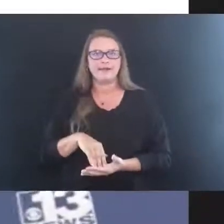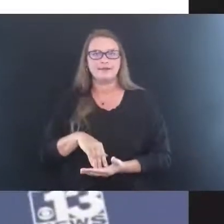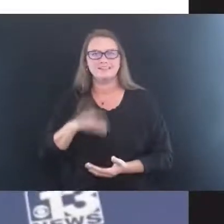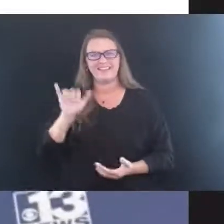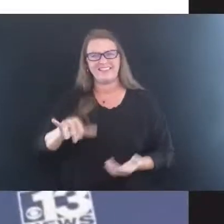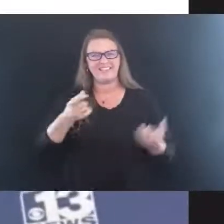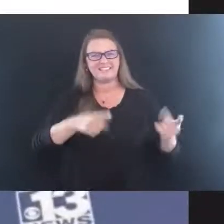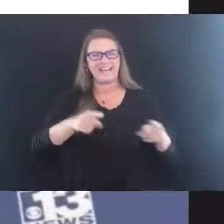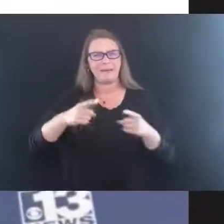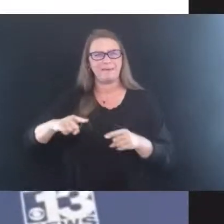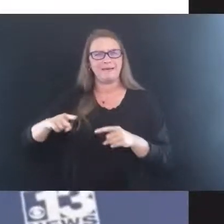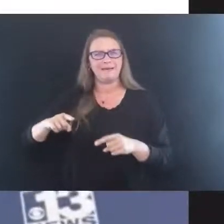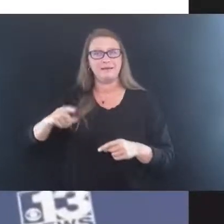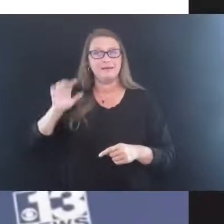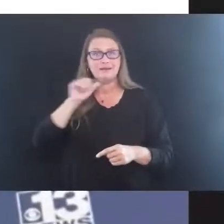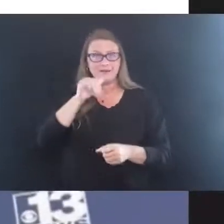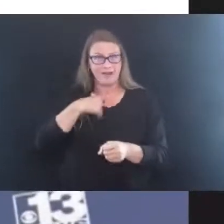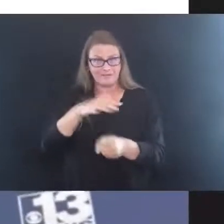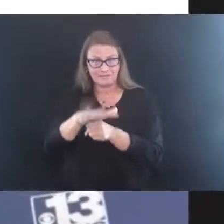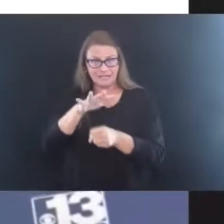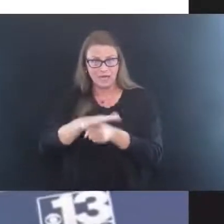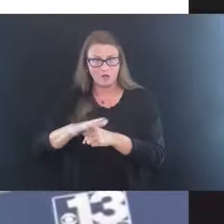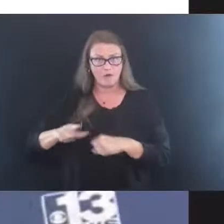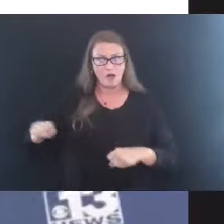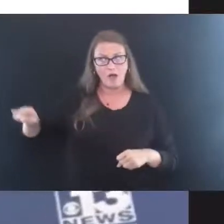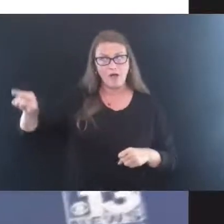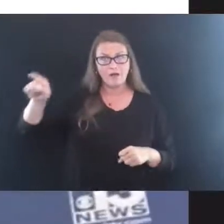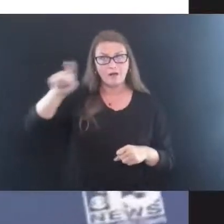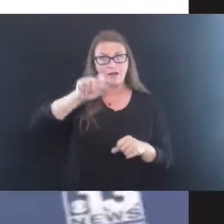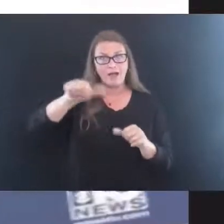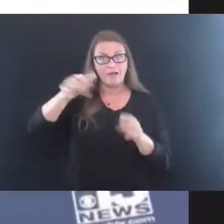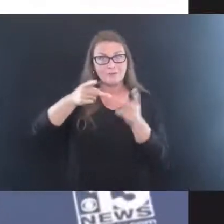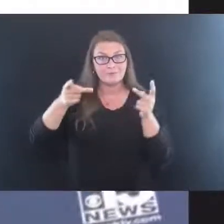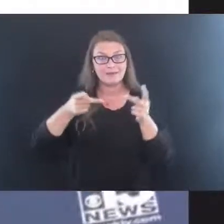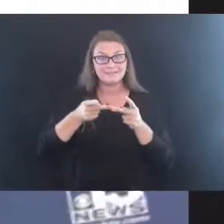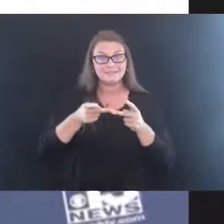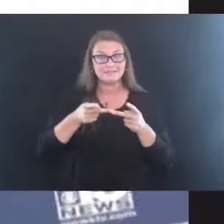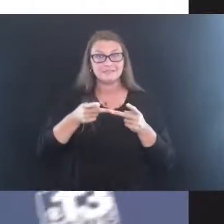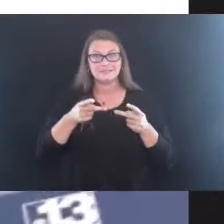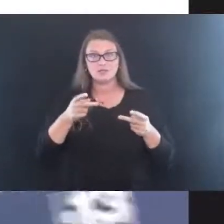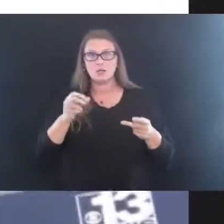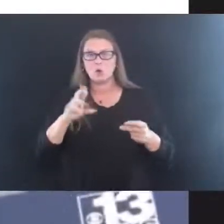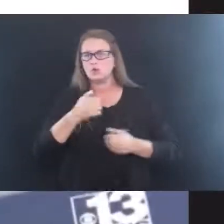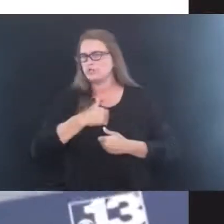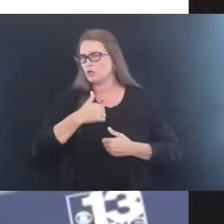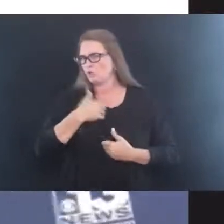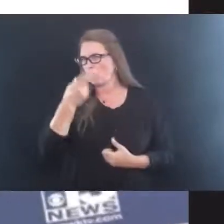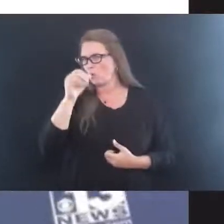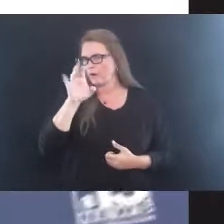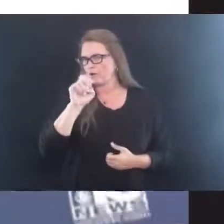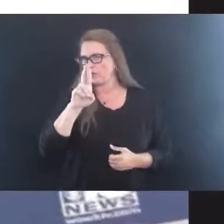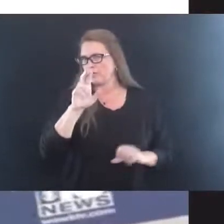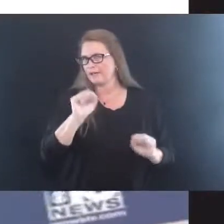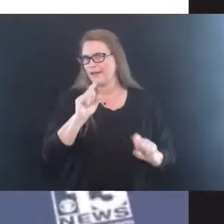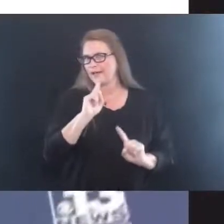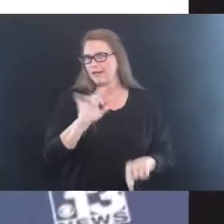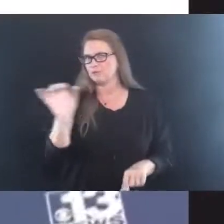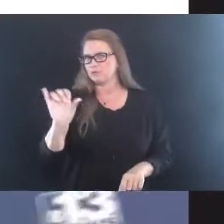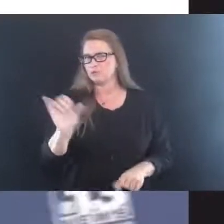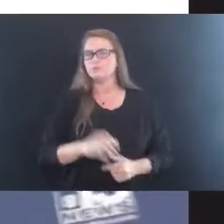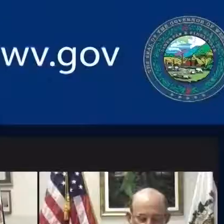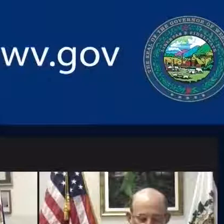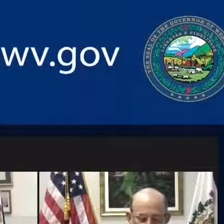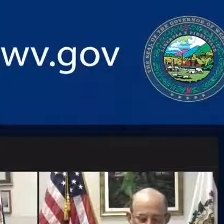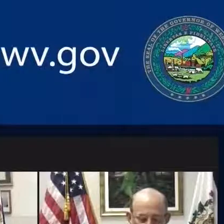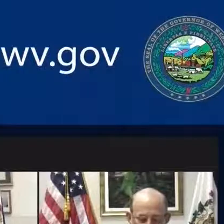states. Are we having a supply chain issue, or is this just urban legend? And maybe General Hoyer can weigh in as well. I think, General